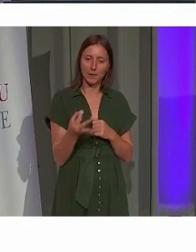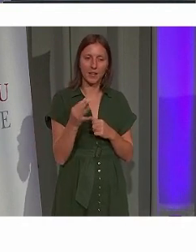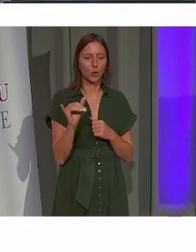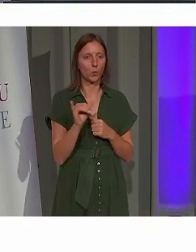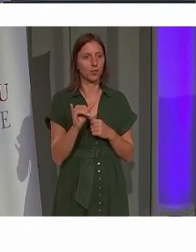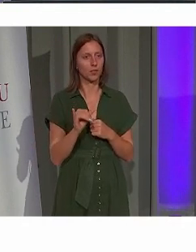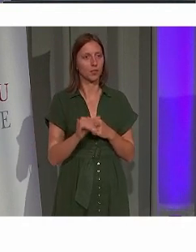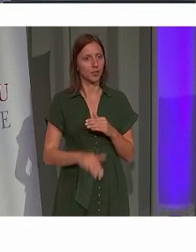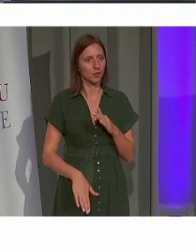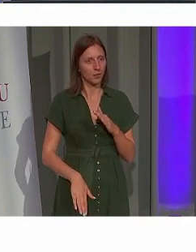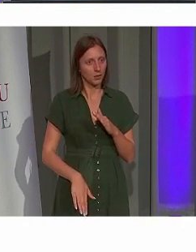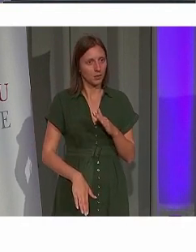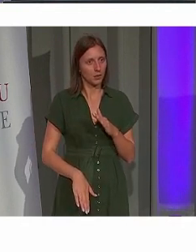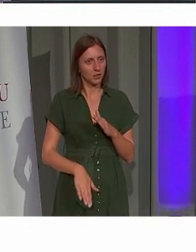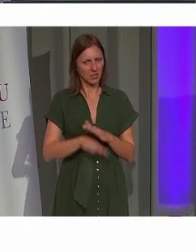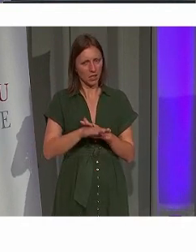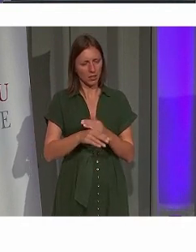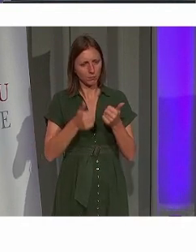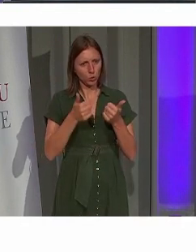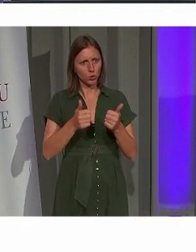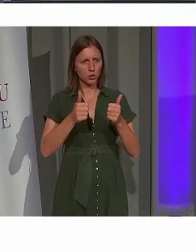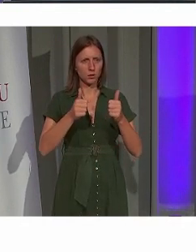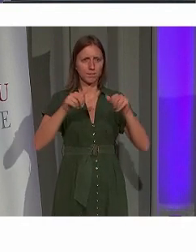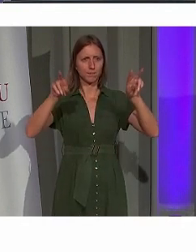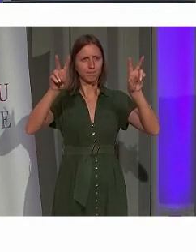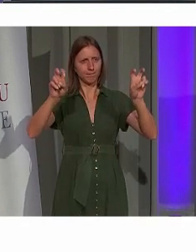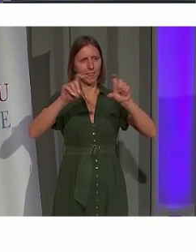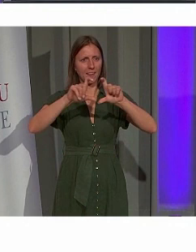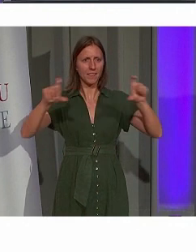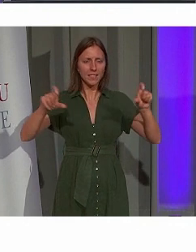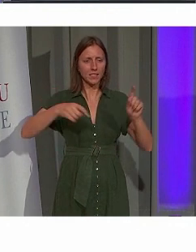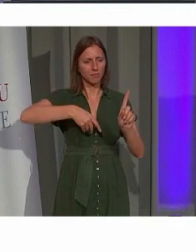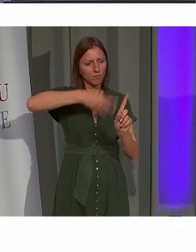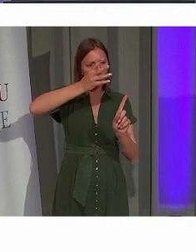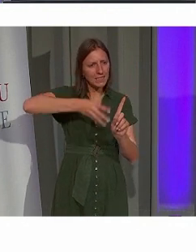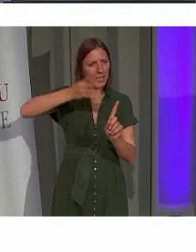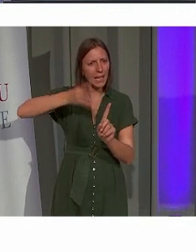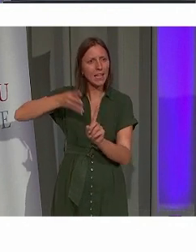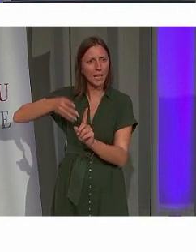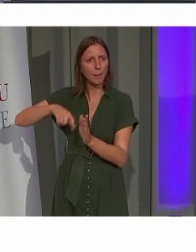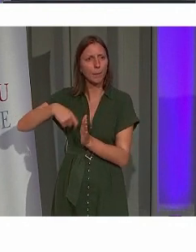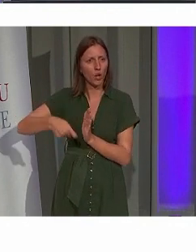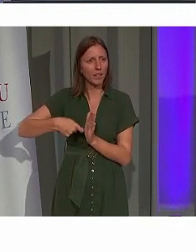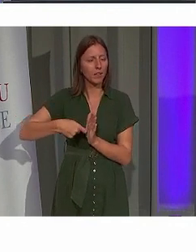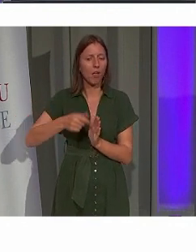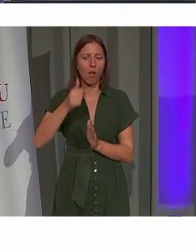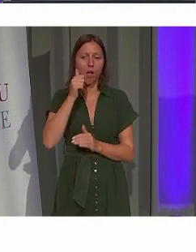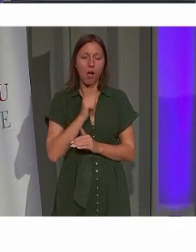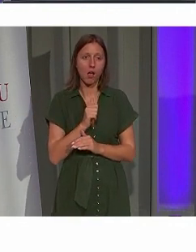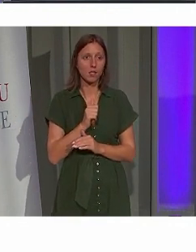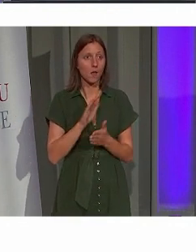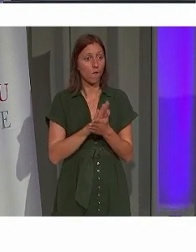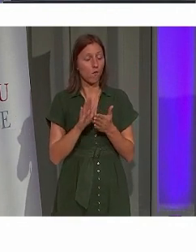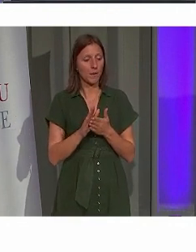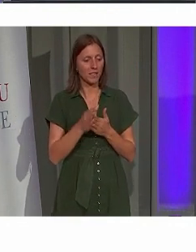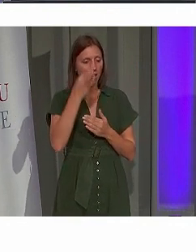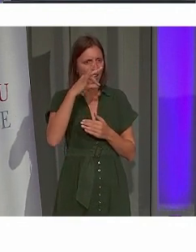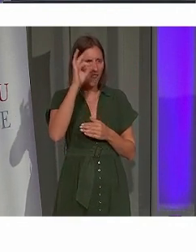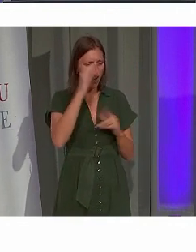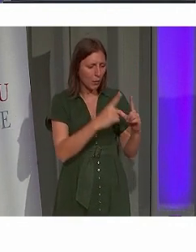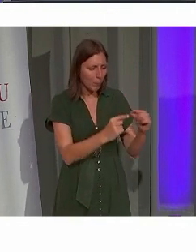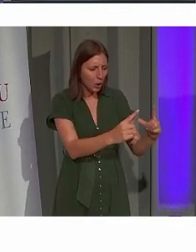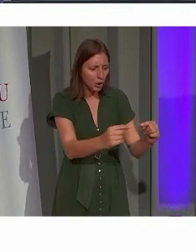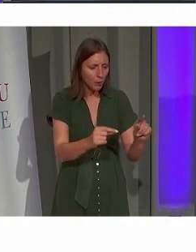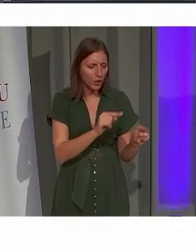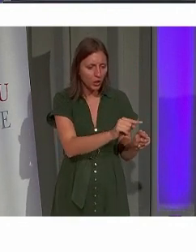the most important is this: start with a good project, start with screening, because,